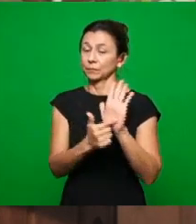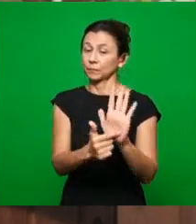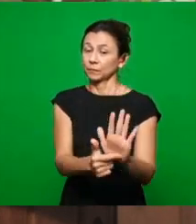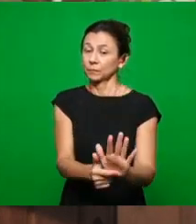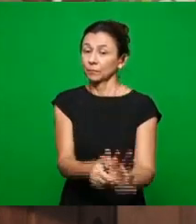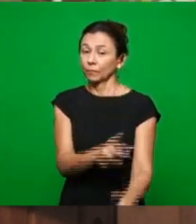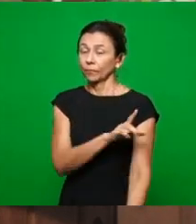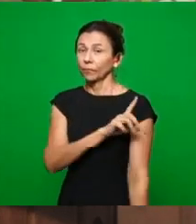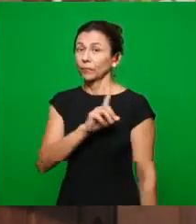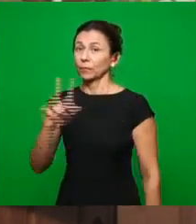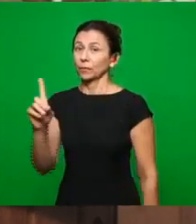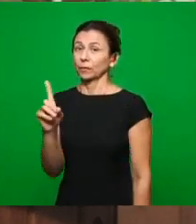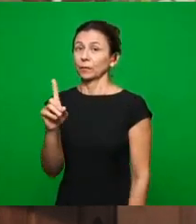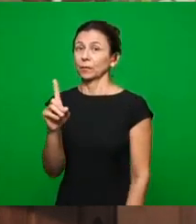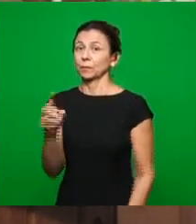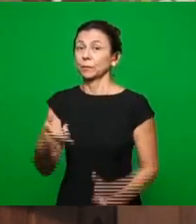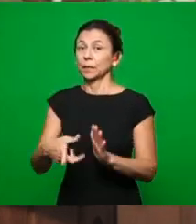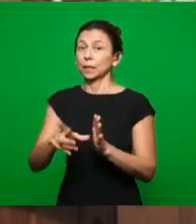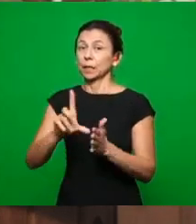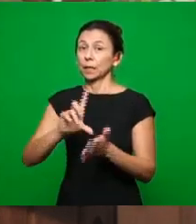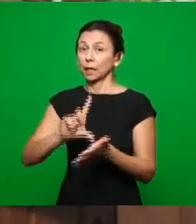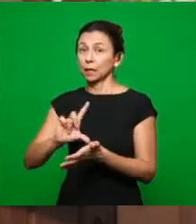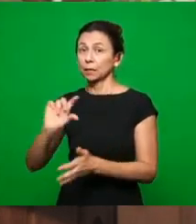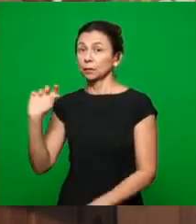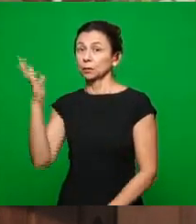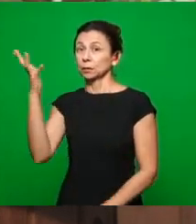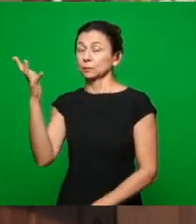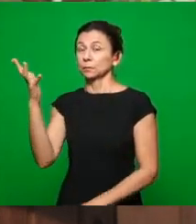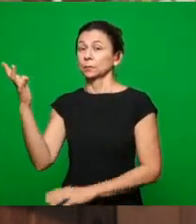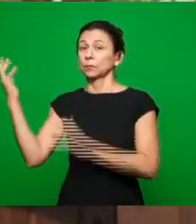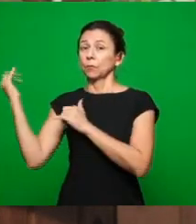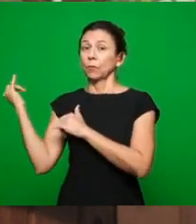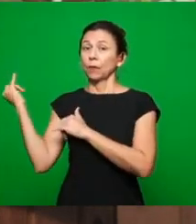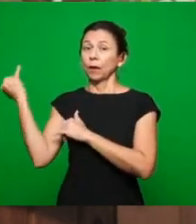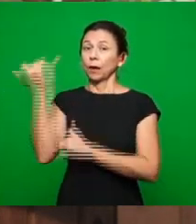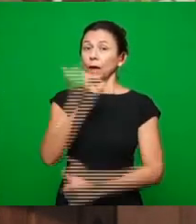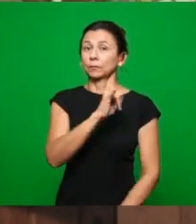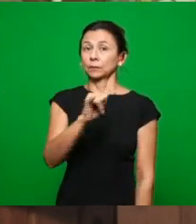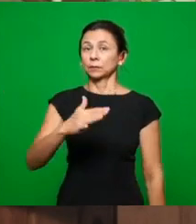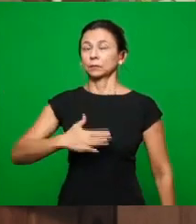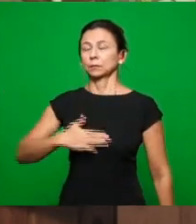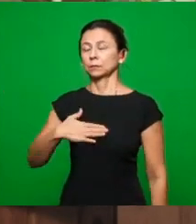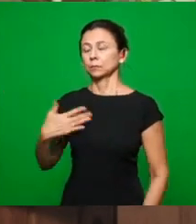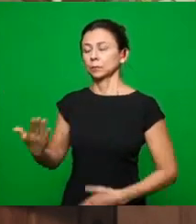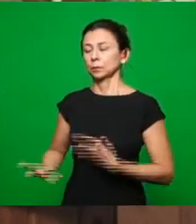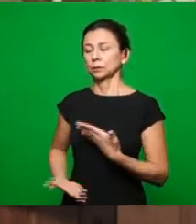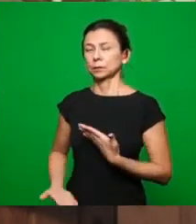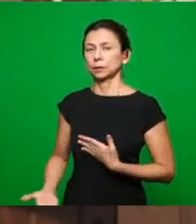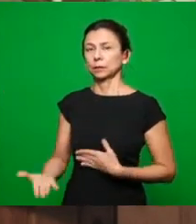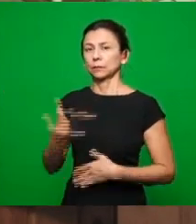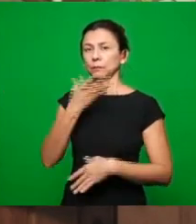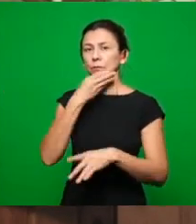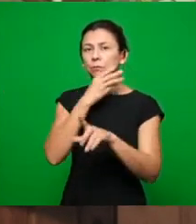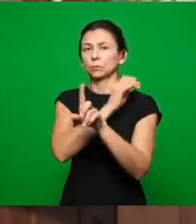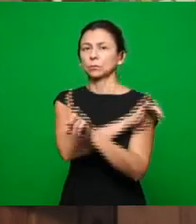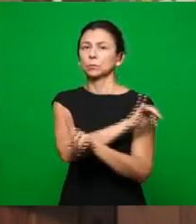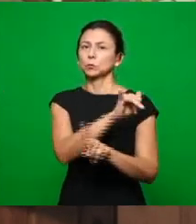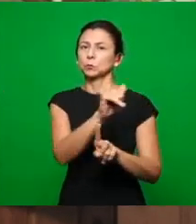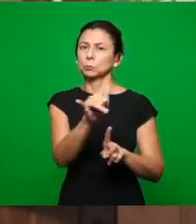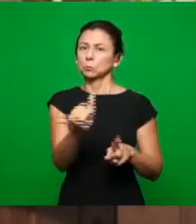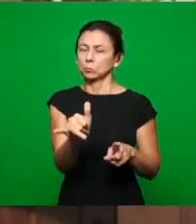not do anything without inform you, without giving you instruction to my servants and the